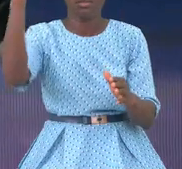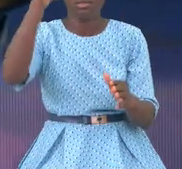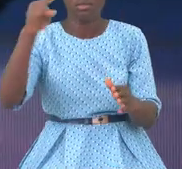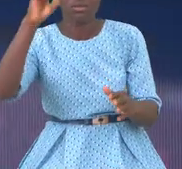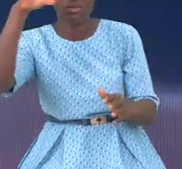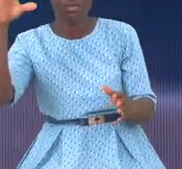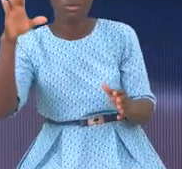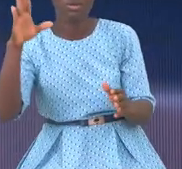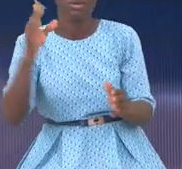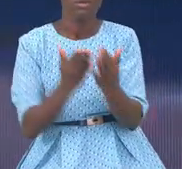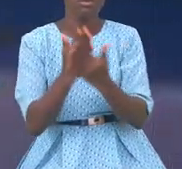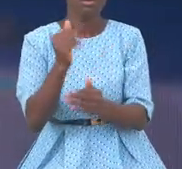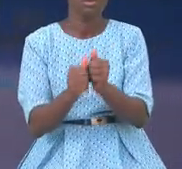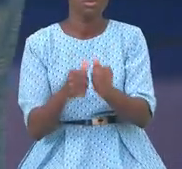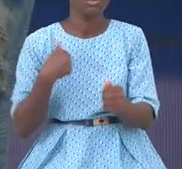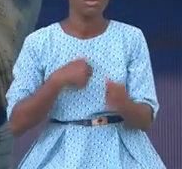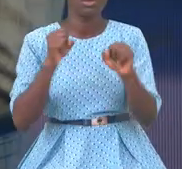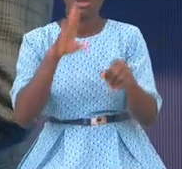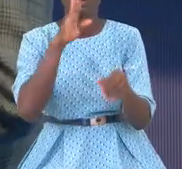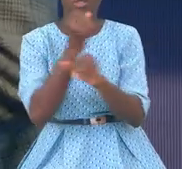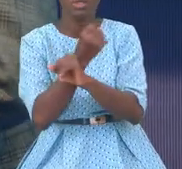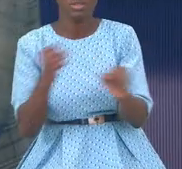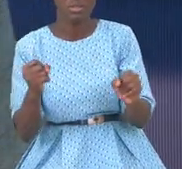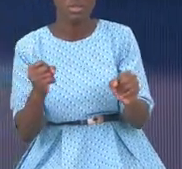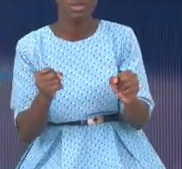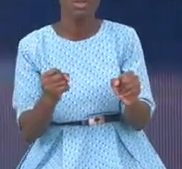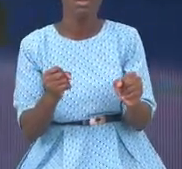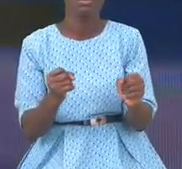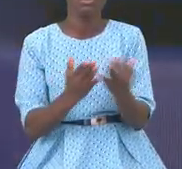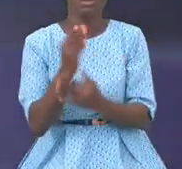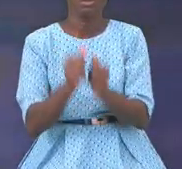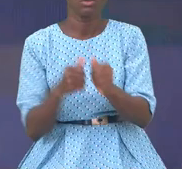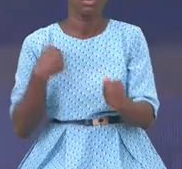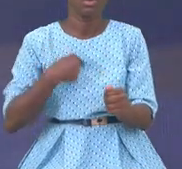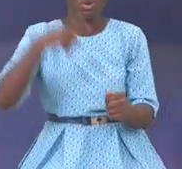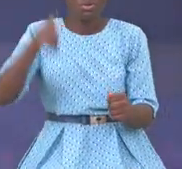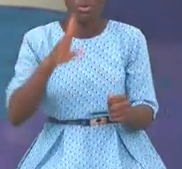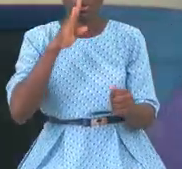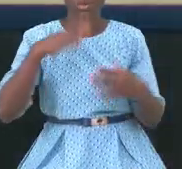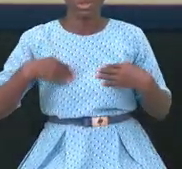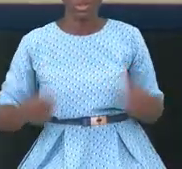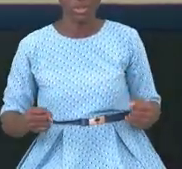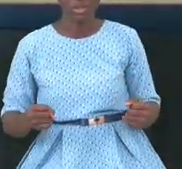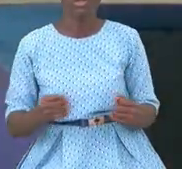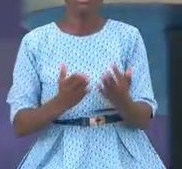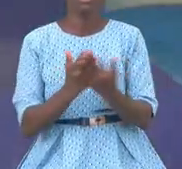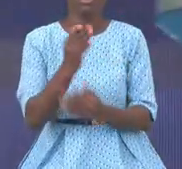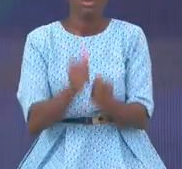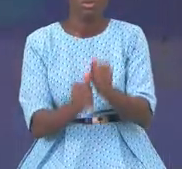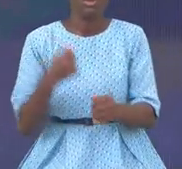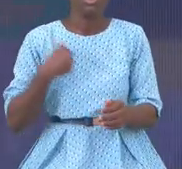we must be healed, whereby we must be redeemed, whereby we must be